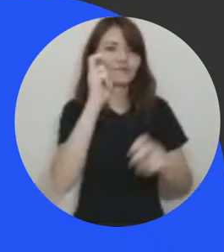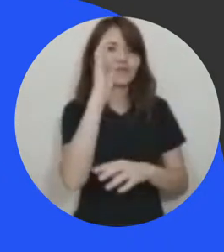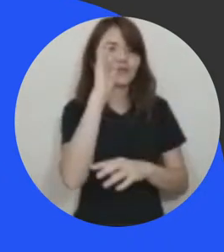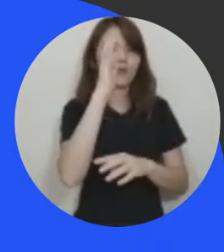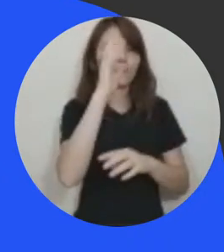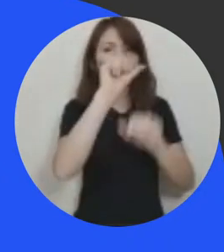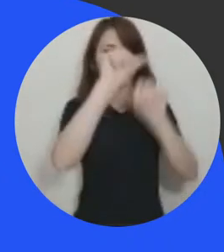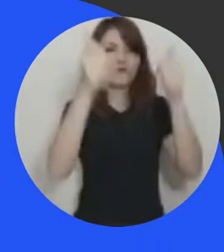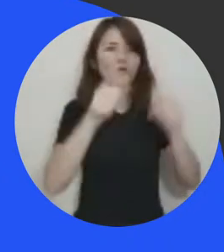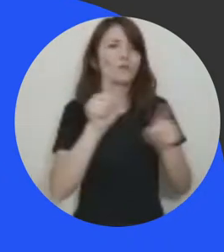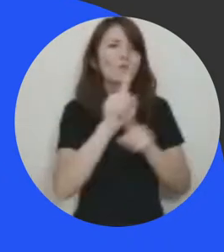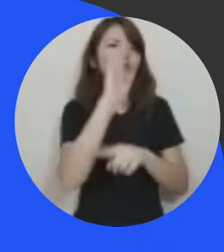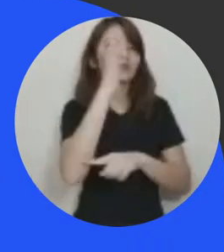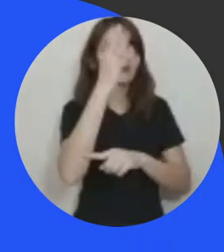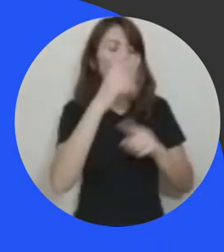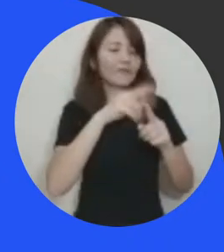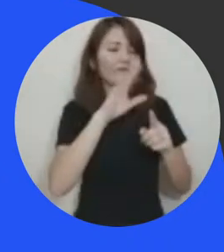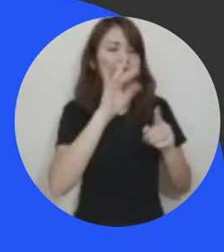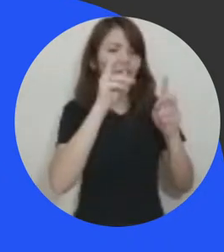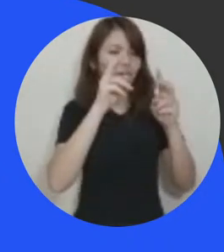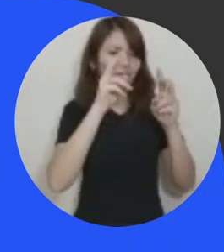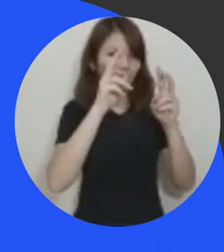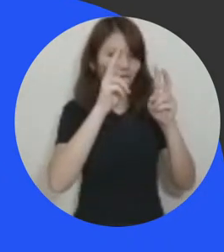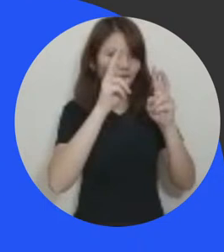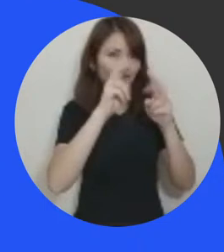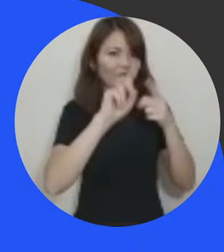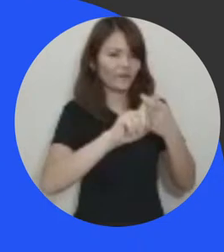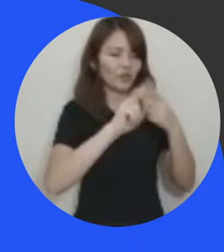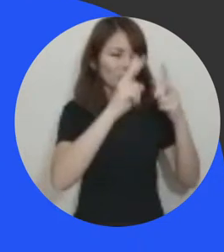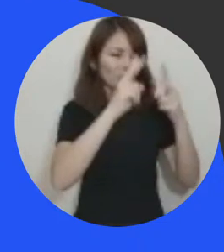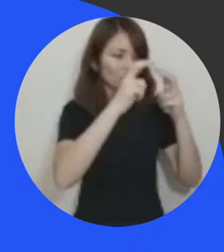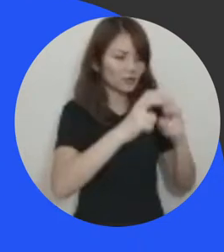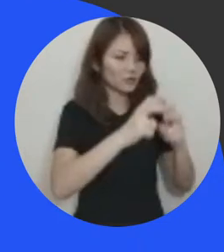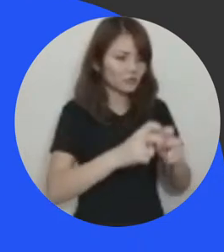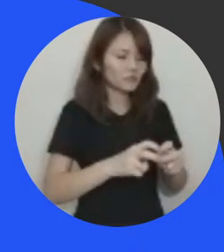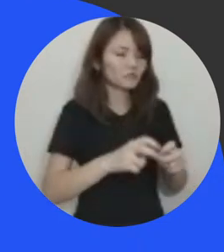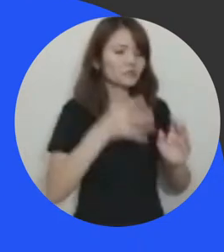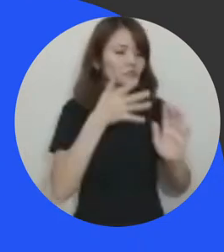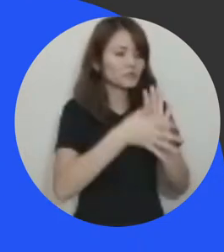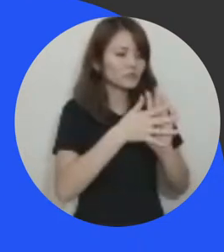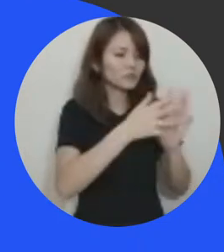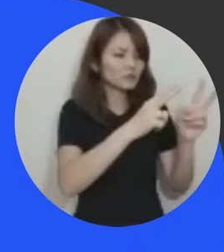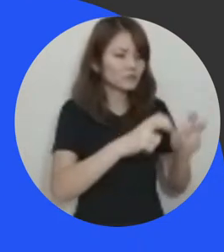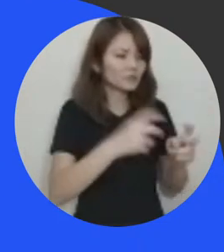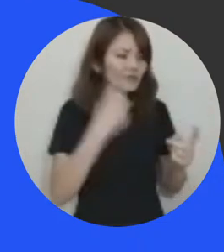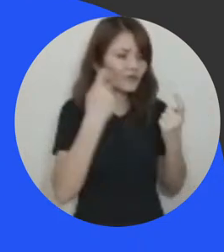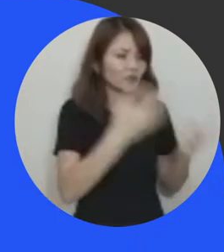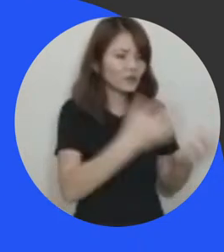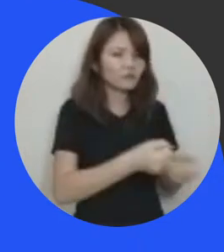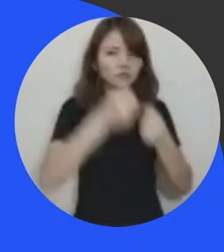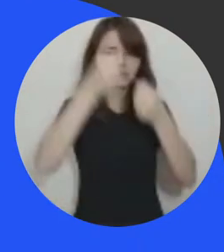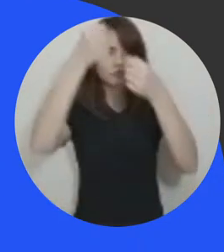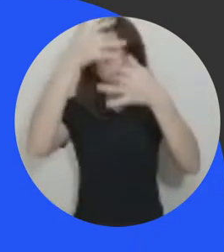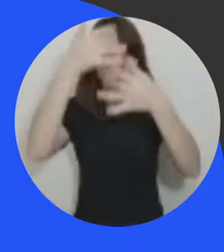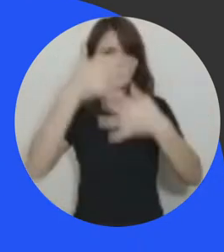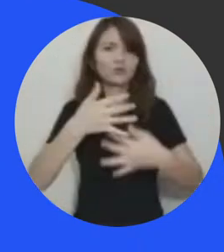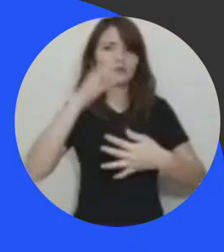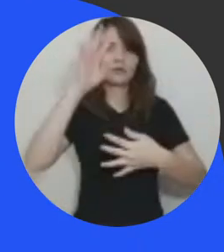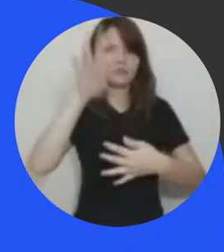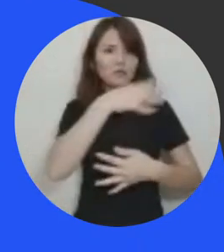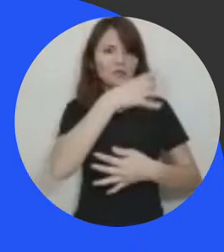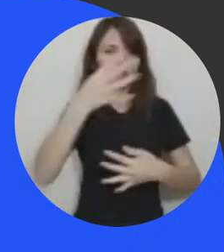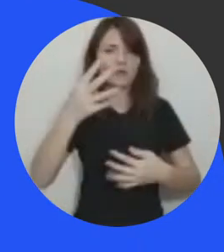are infected, and we use the genome sequence data to build a family tree of the virus. And